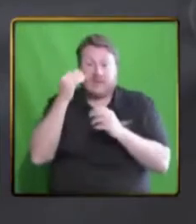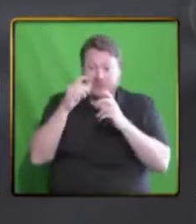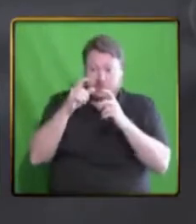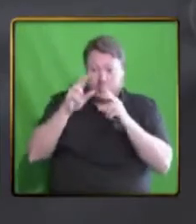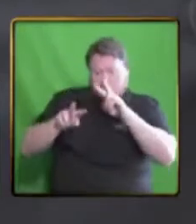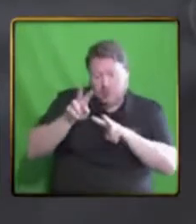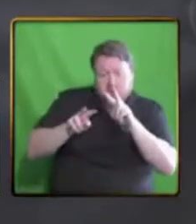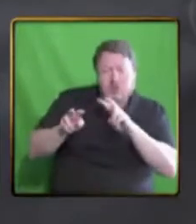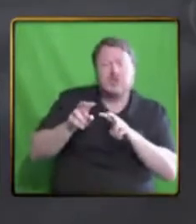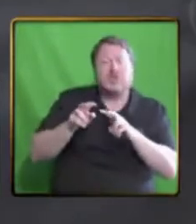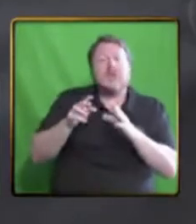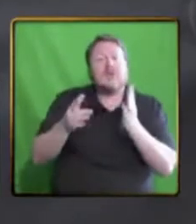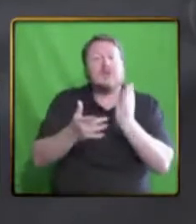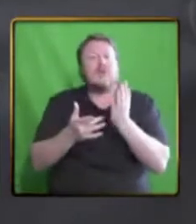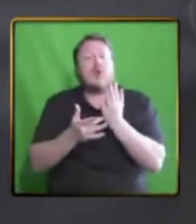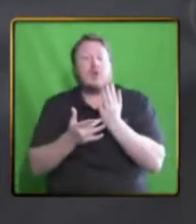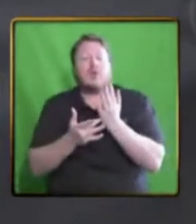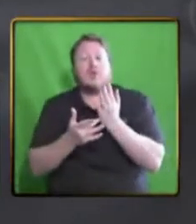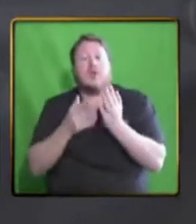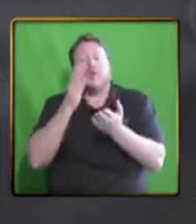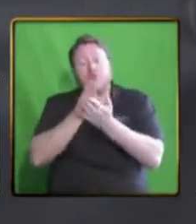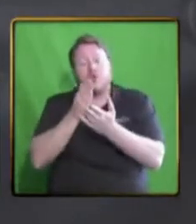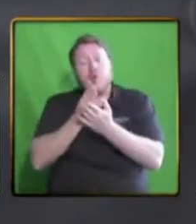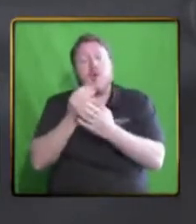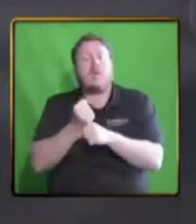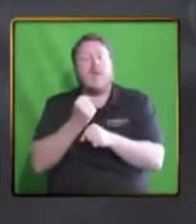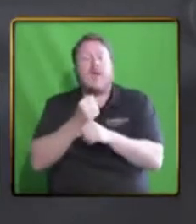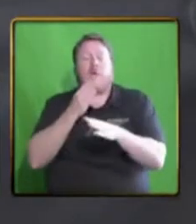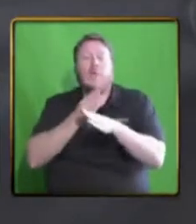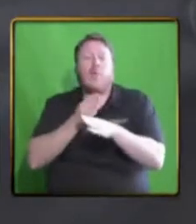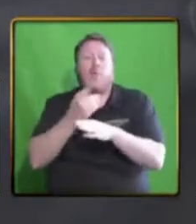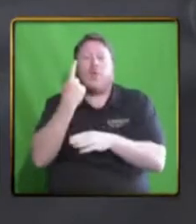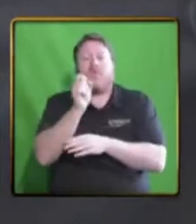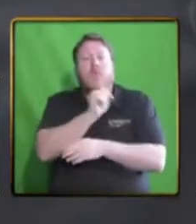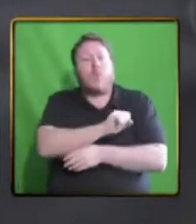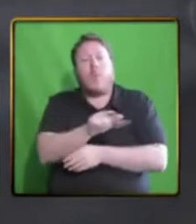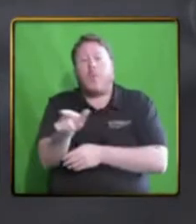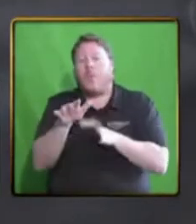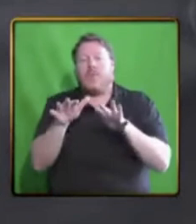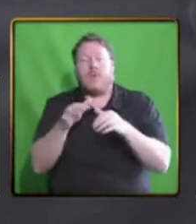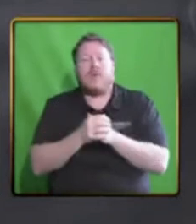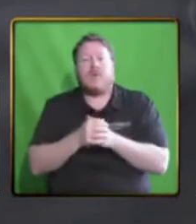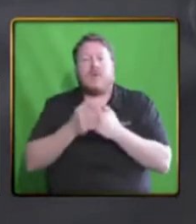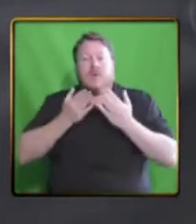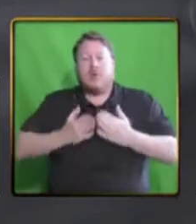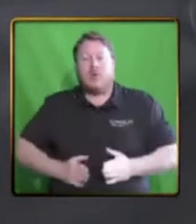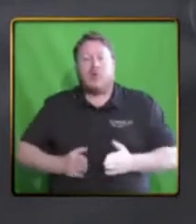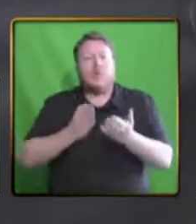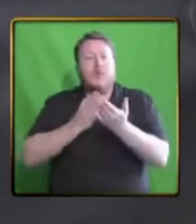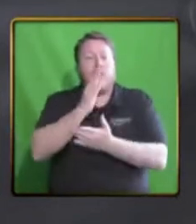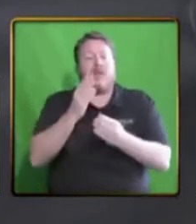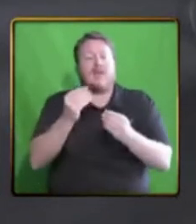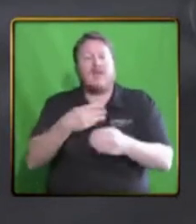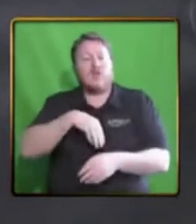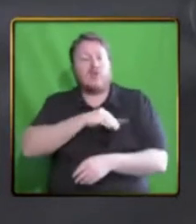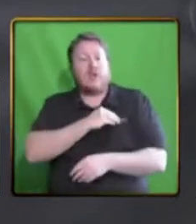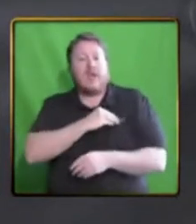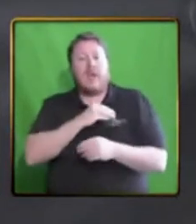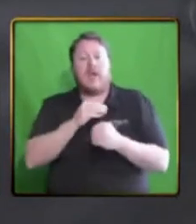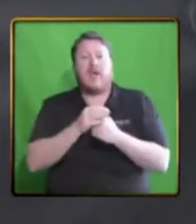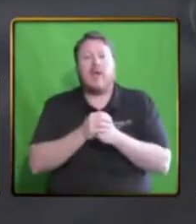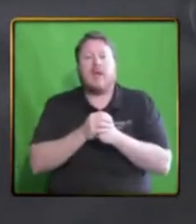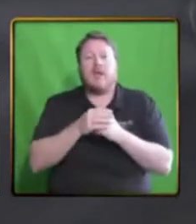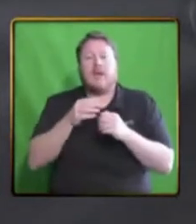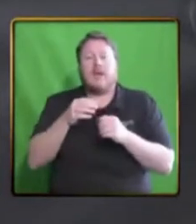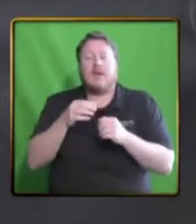make sure that technology works for all. And on human rights and gender, the Pact aims